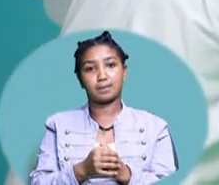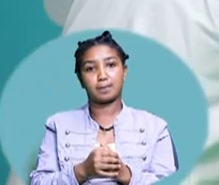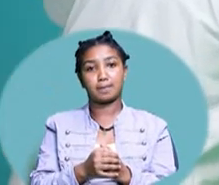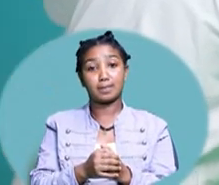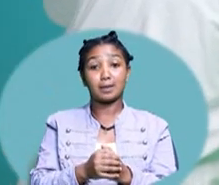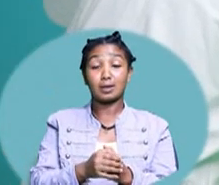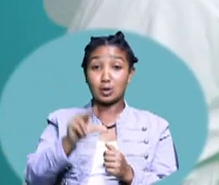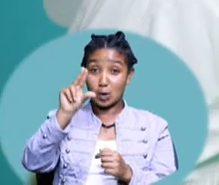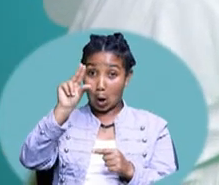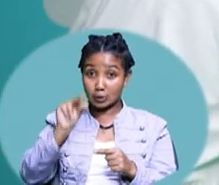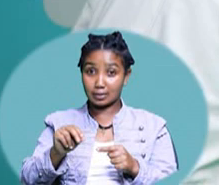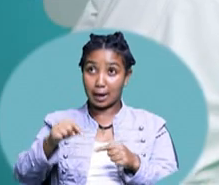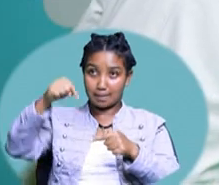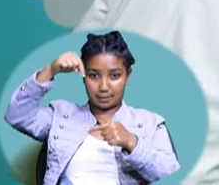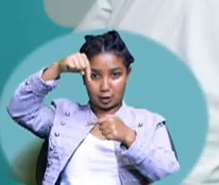not